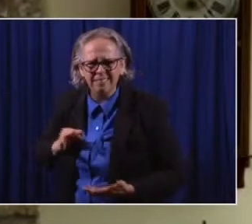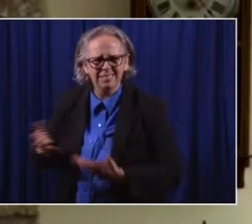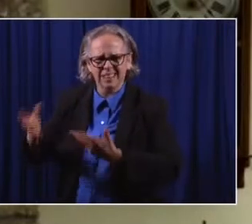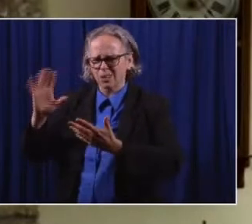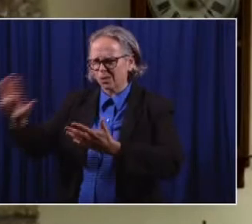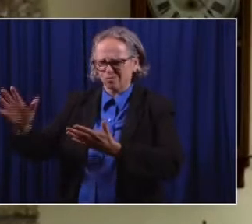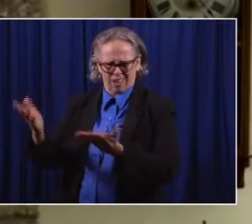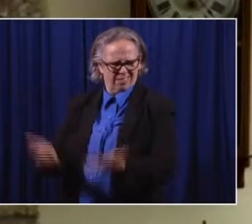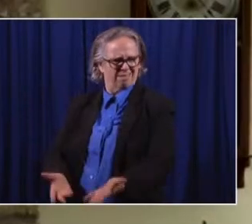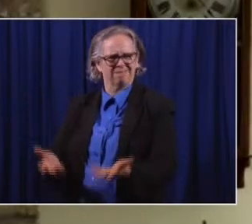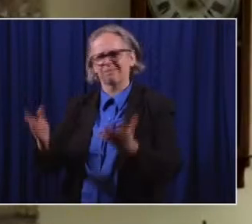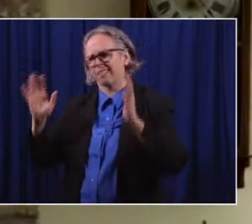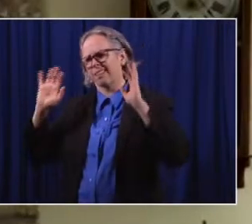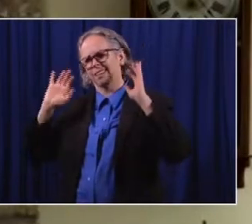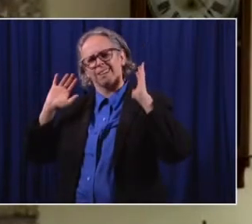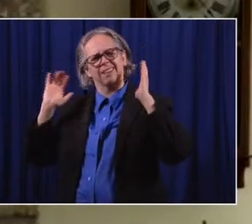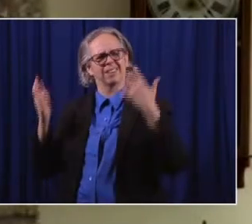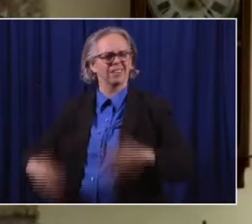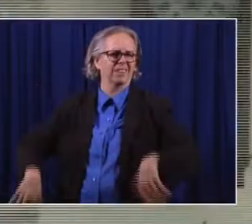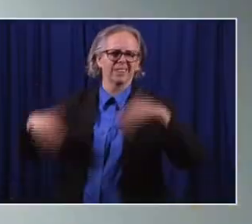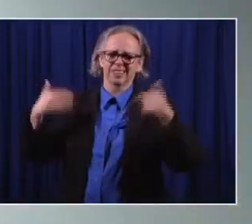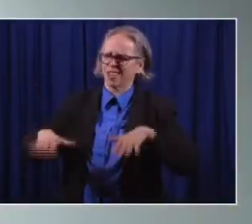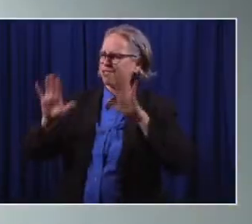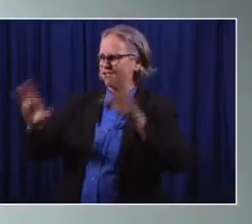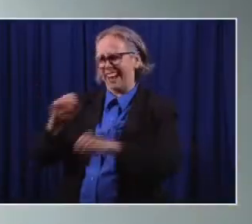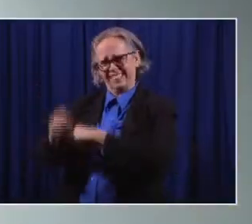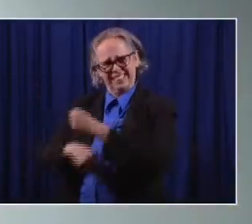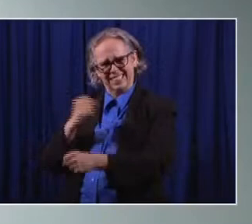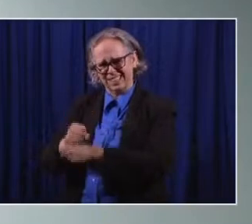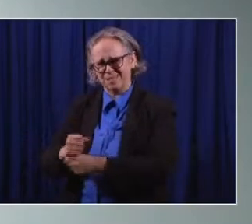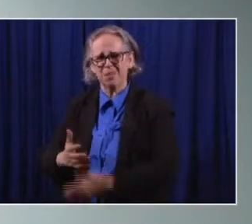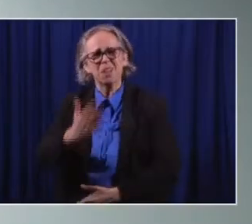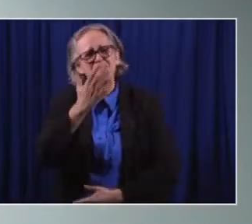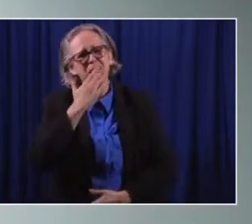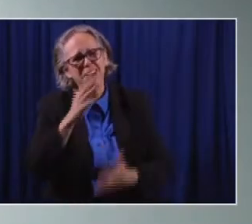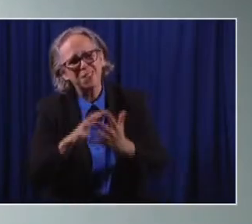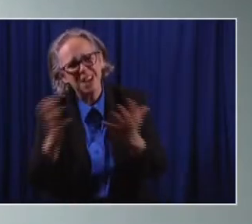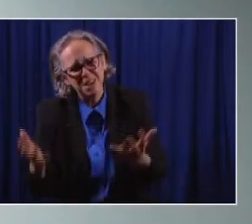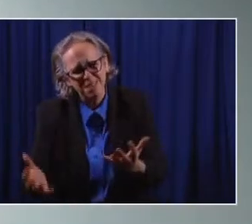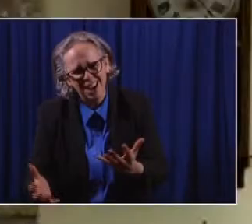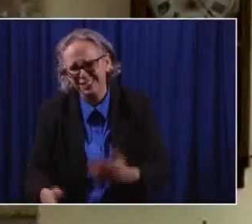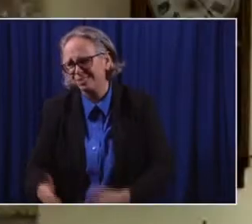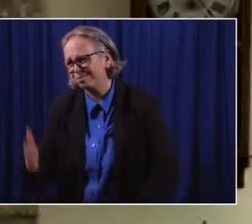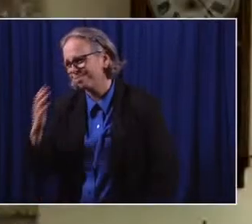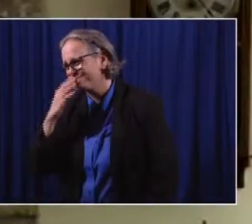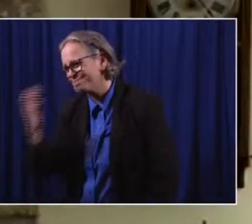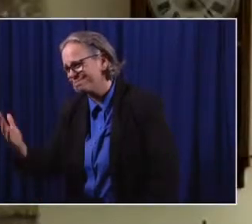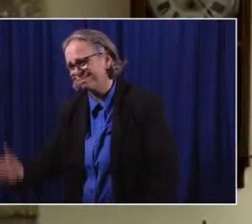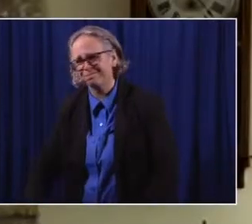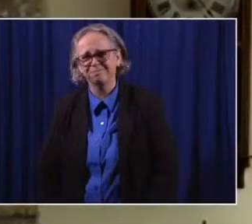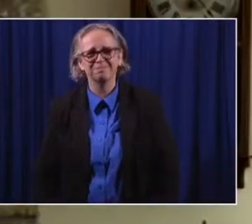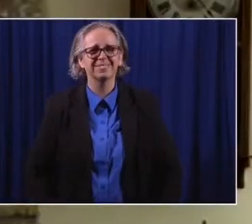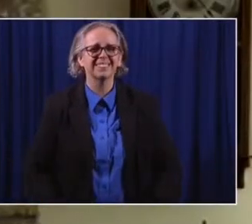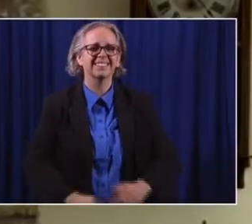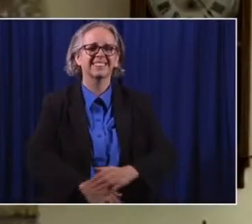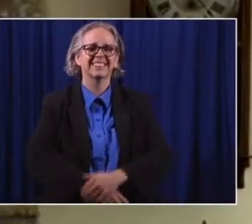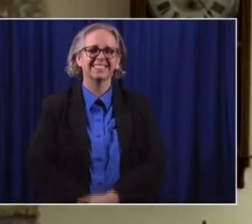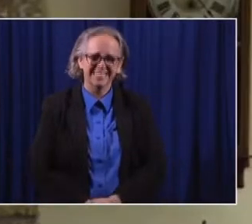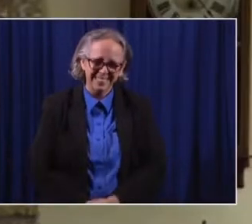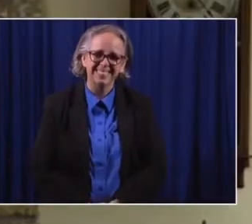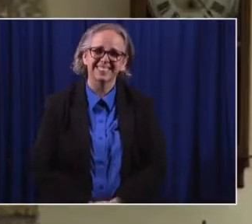Barberton, and we wish you a great year. Thank you very much, Governor. We appreciate it. Thank you very much.